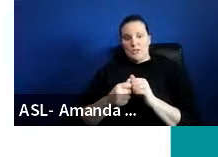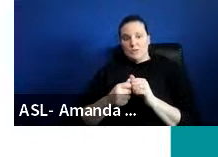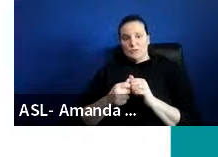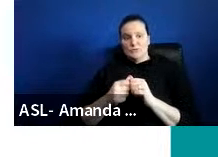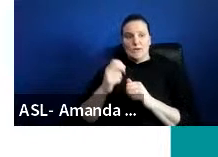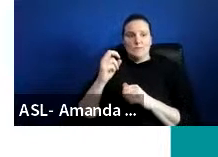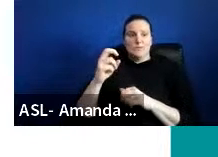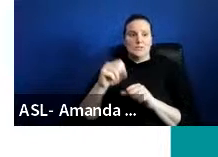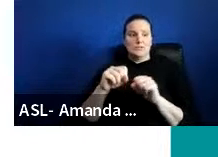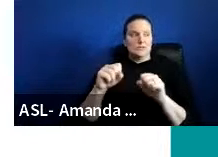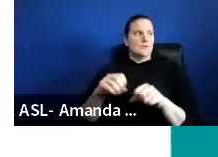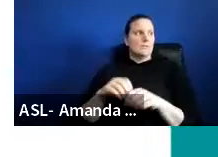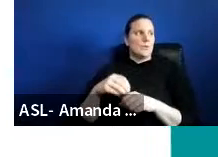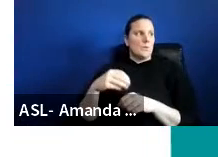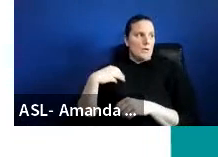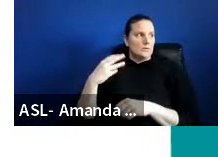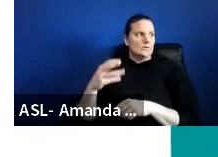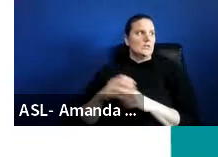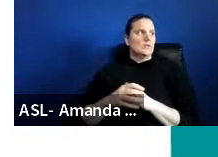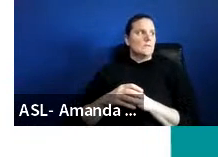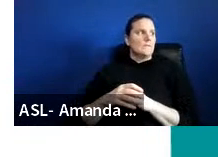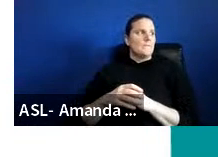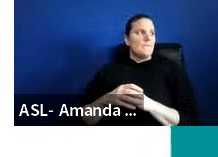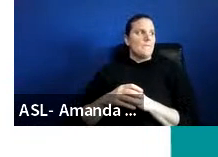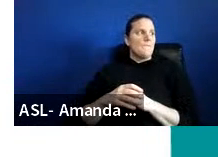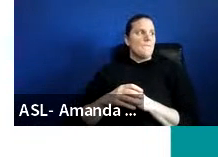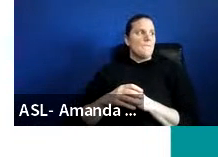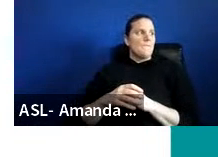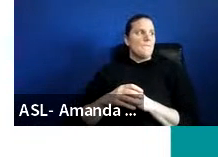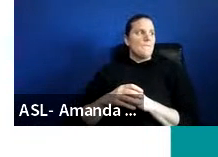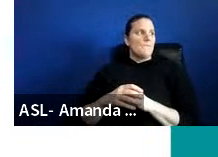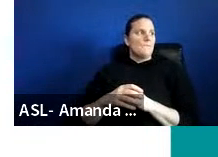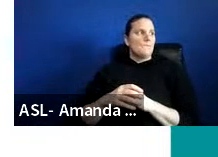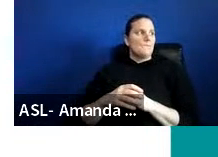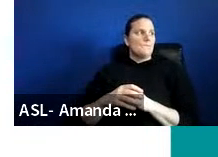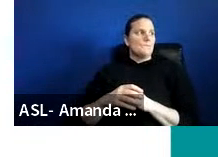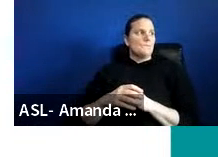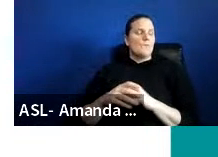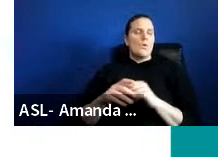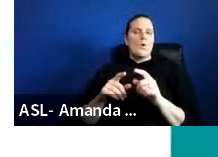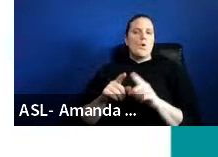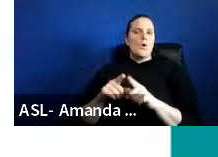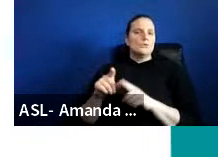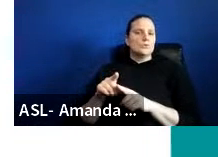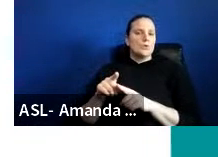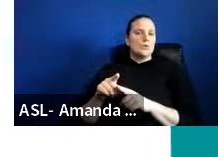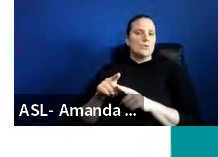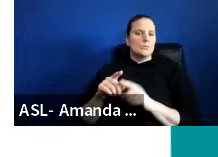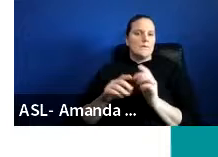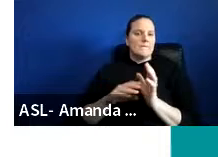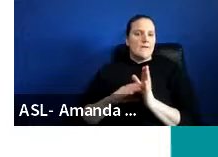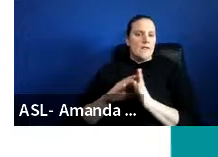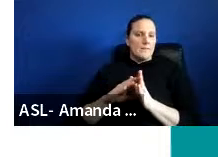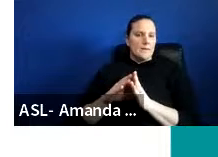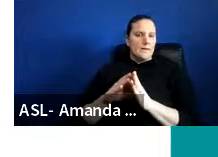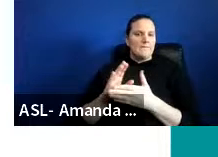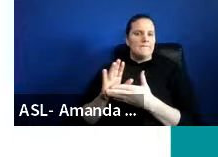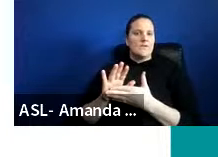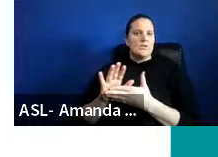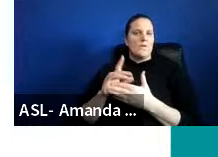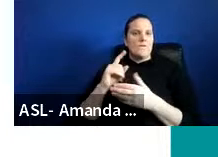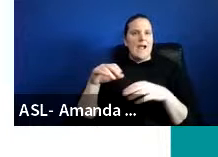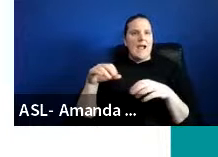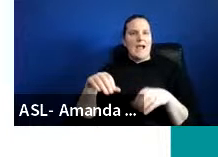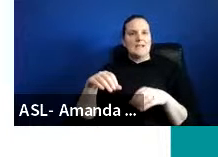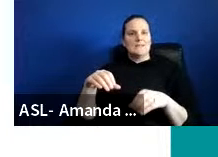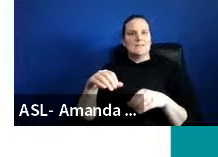in Washington. The team is also working on developing similar videos for active